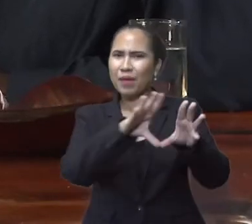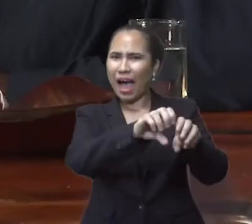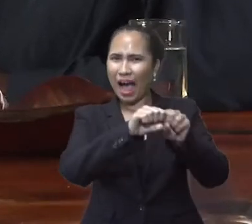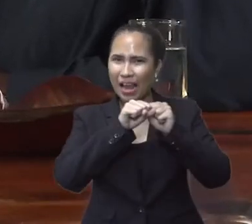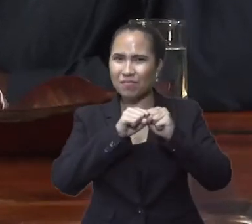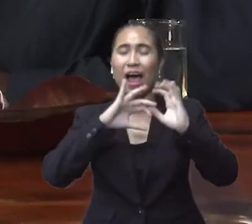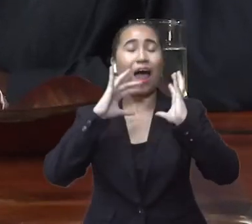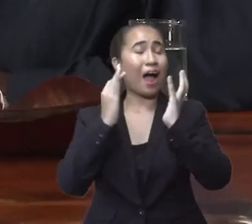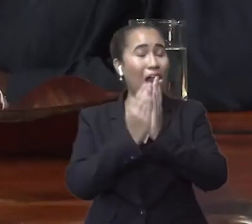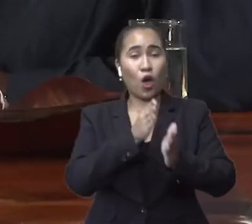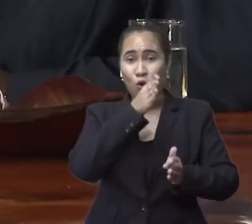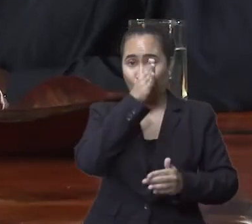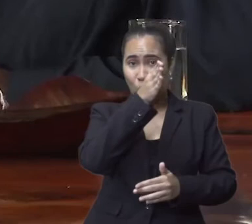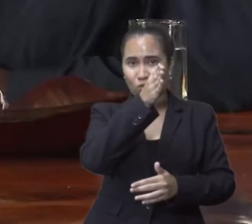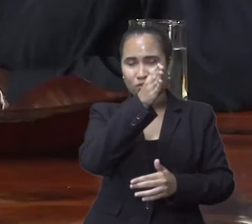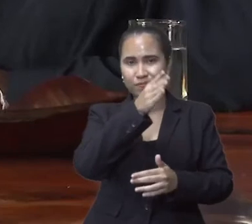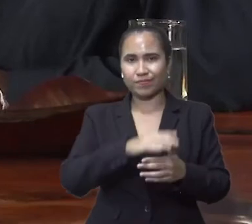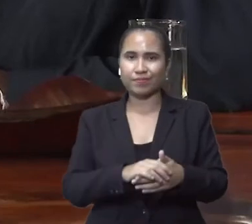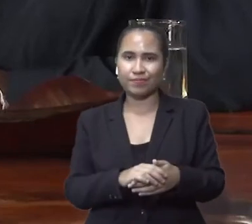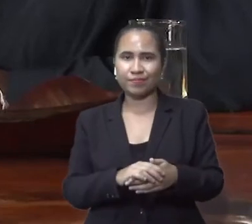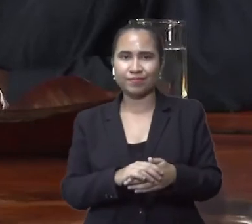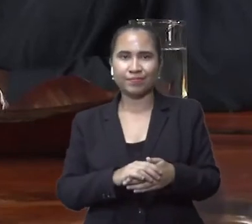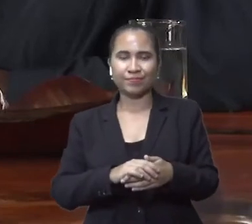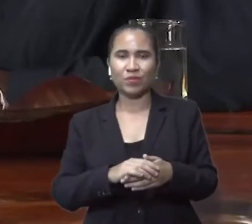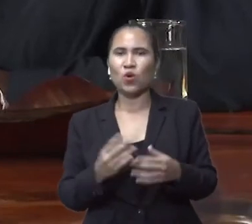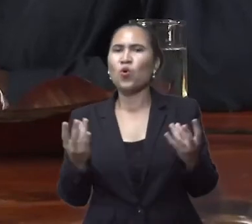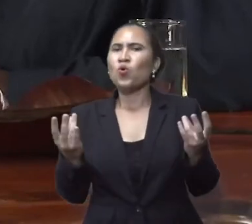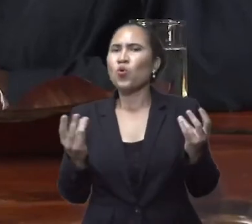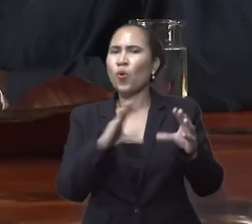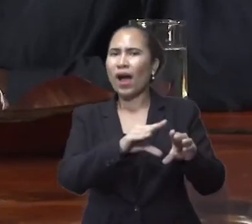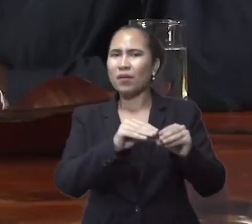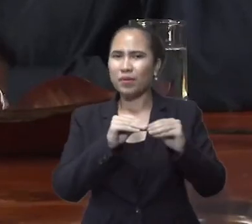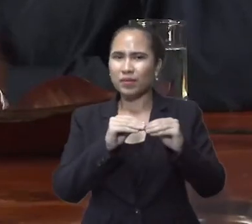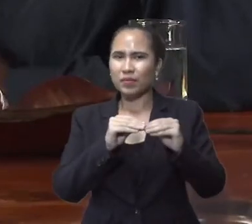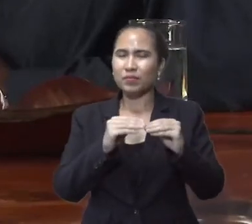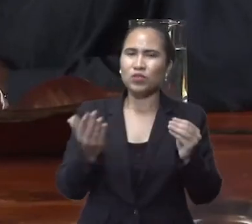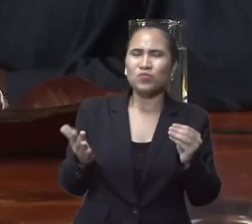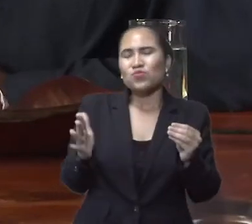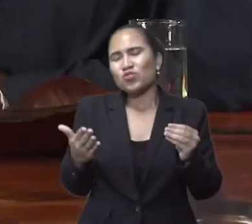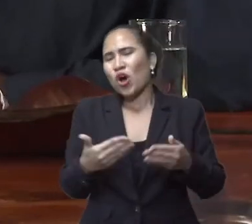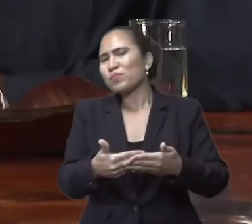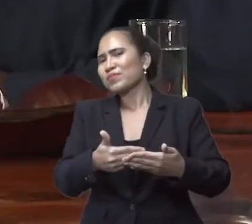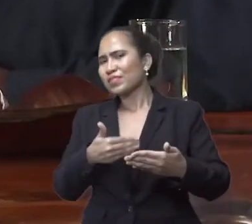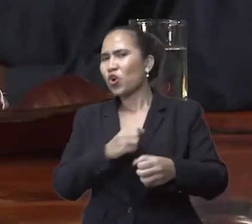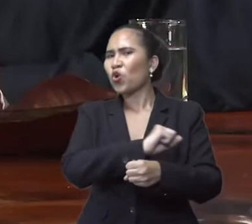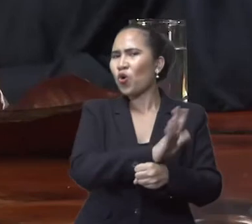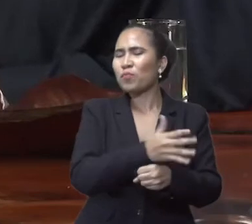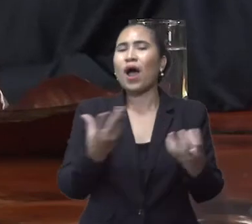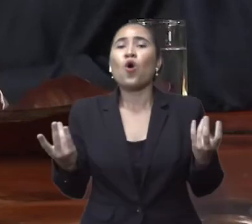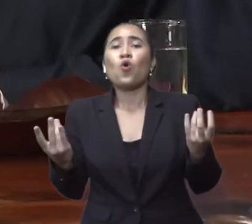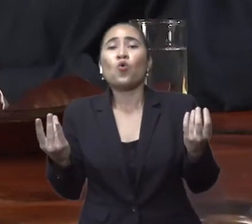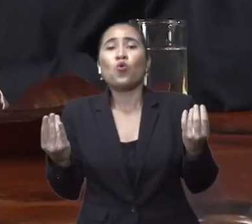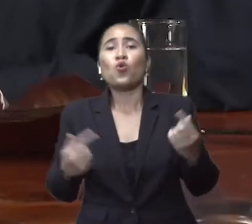achieving these goals. Have they gone far? I know there's been some setback because of the pandemic, but how do you see